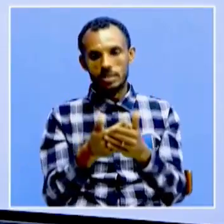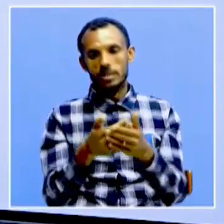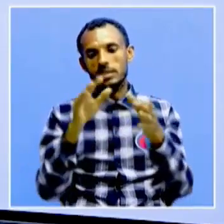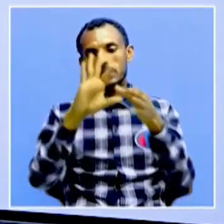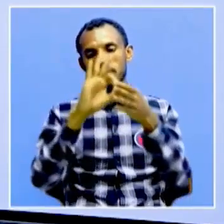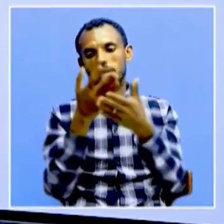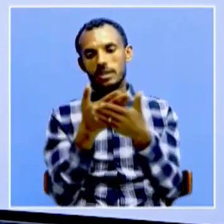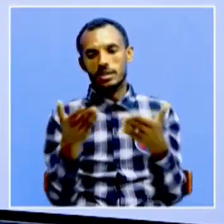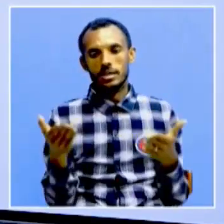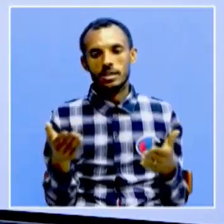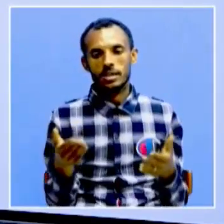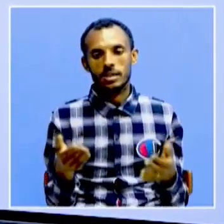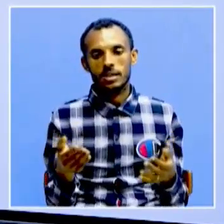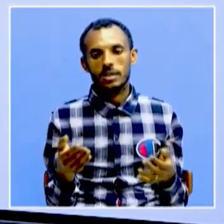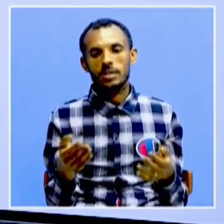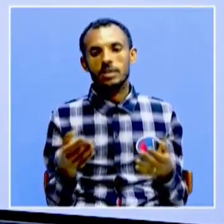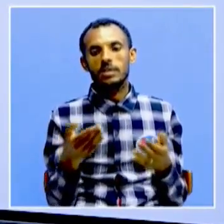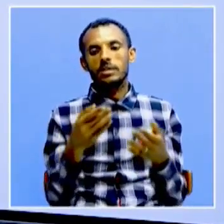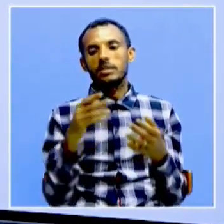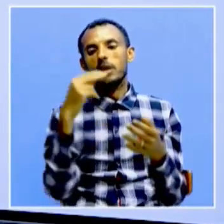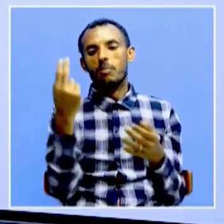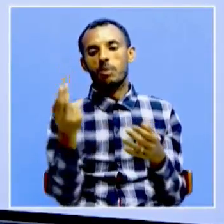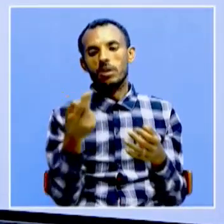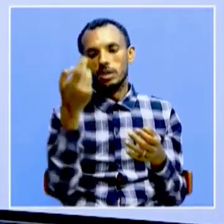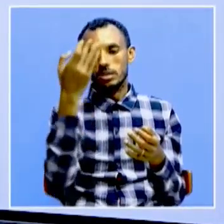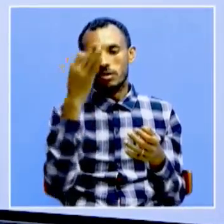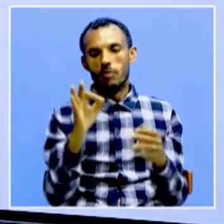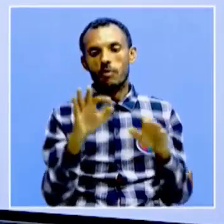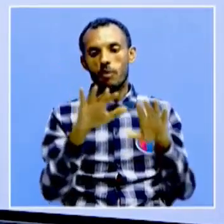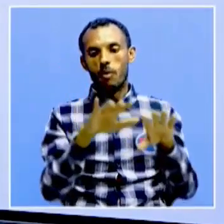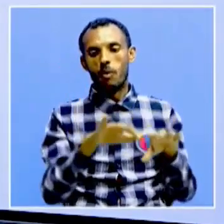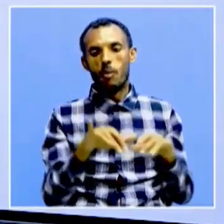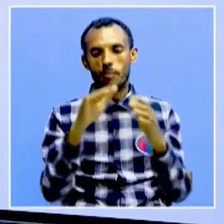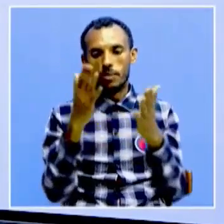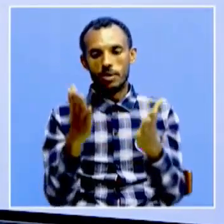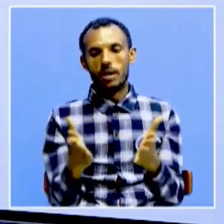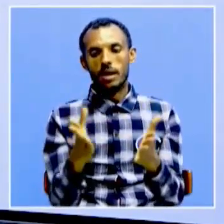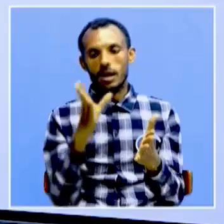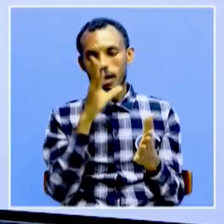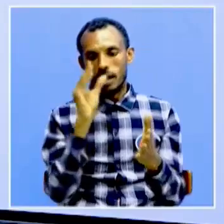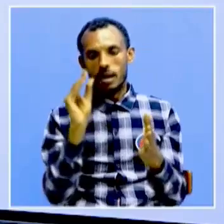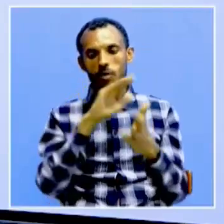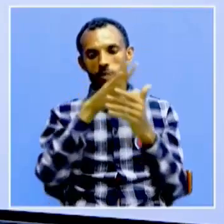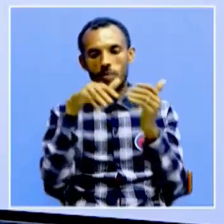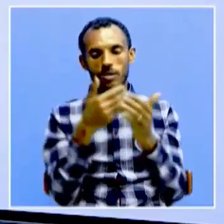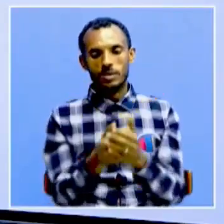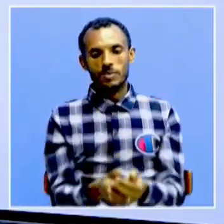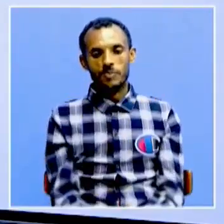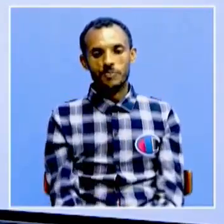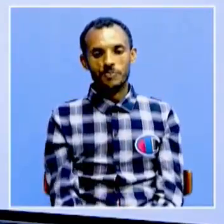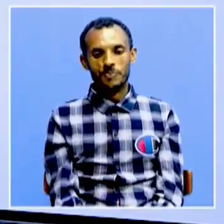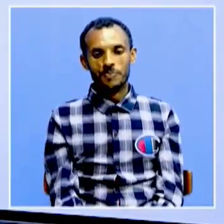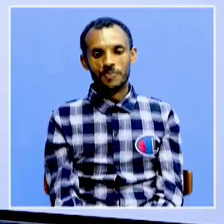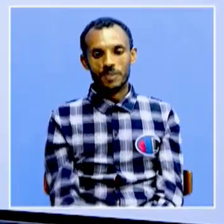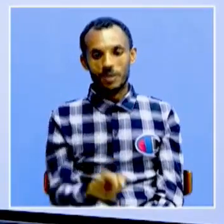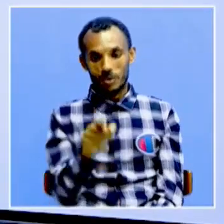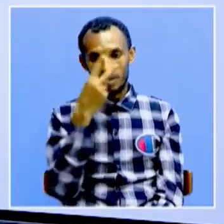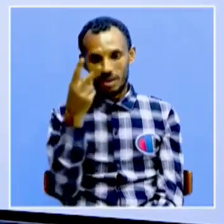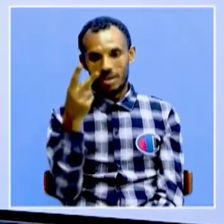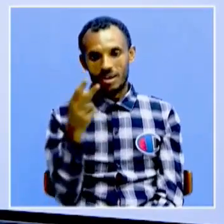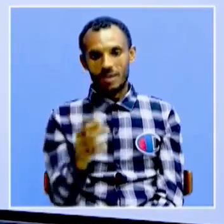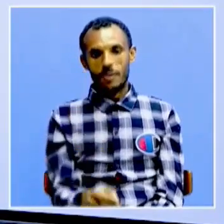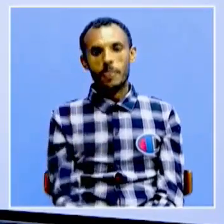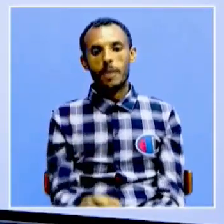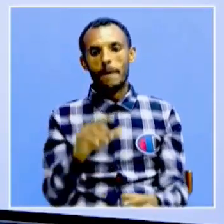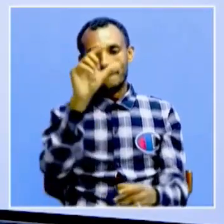I begin with. That is the importance of computer, and then conclusion. You see?